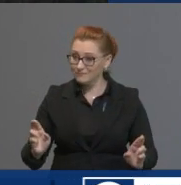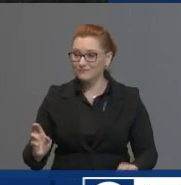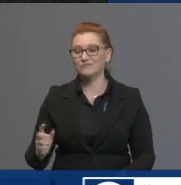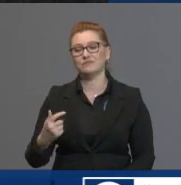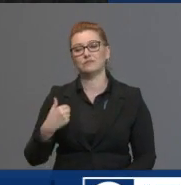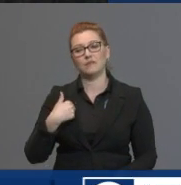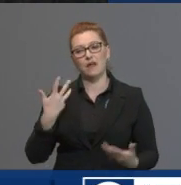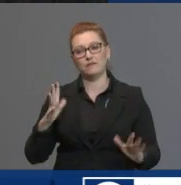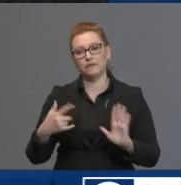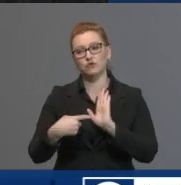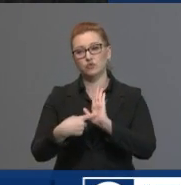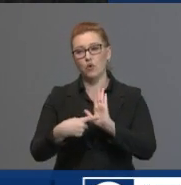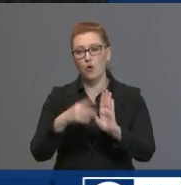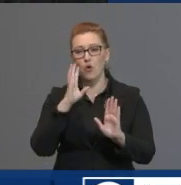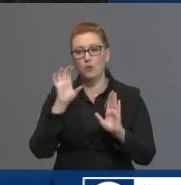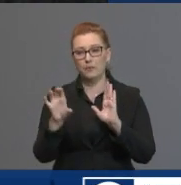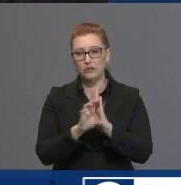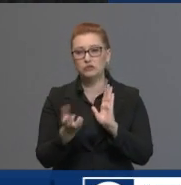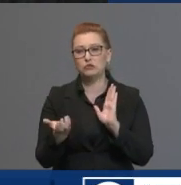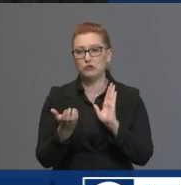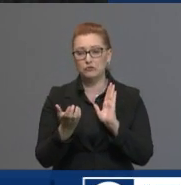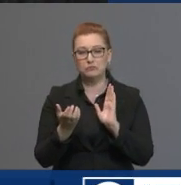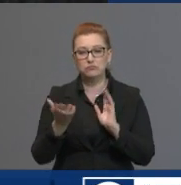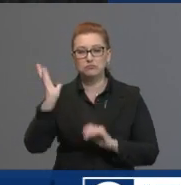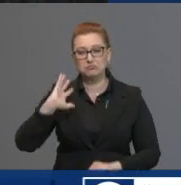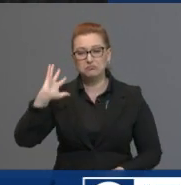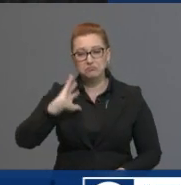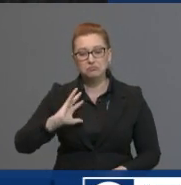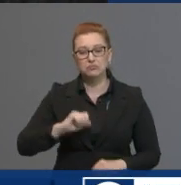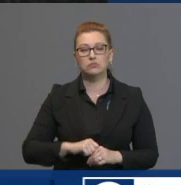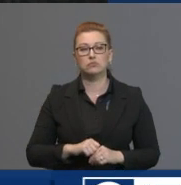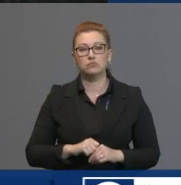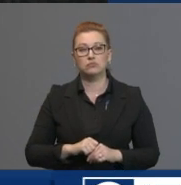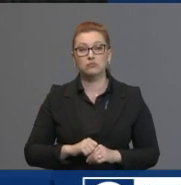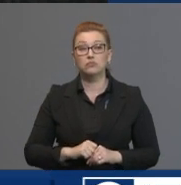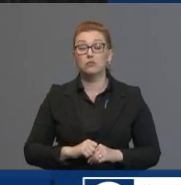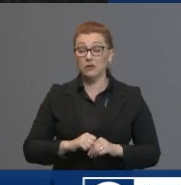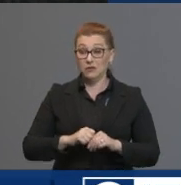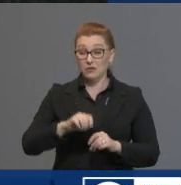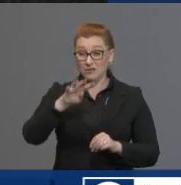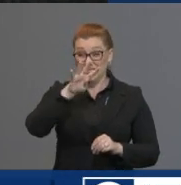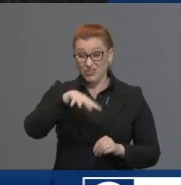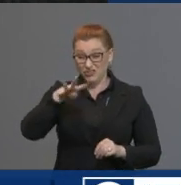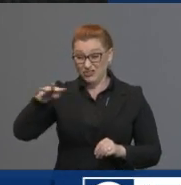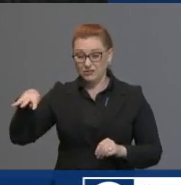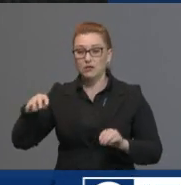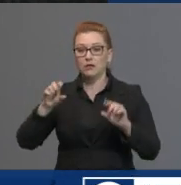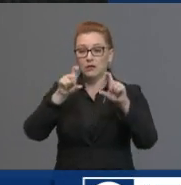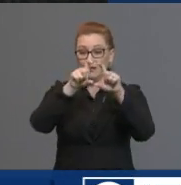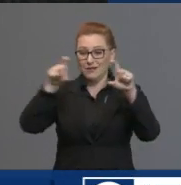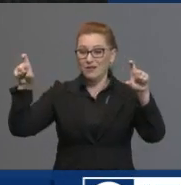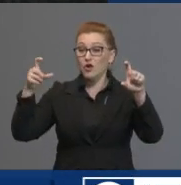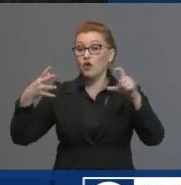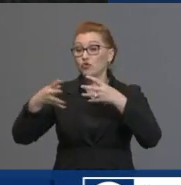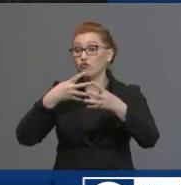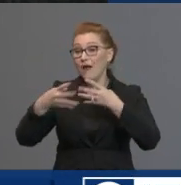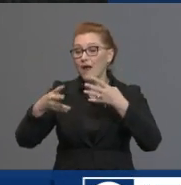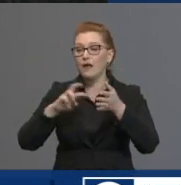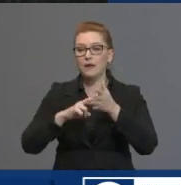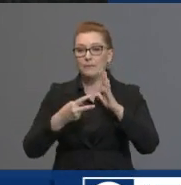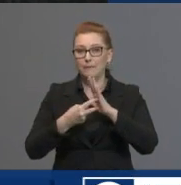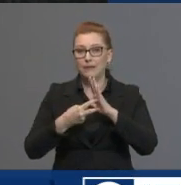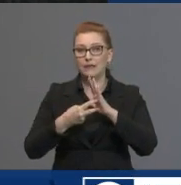these charts before. The gray line represents hospital capacity. The blue line